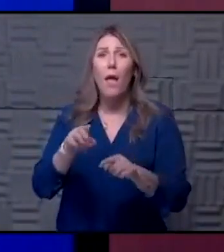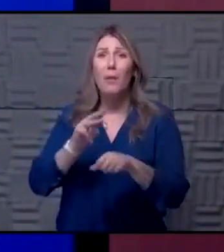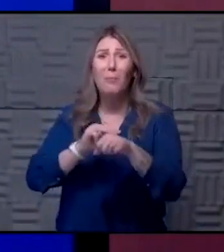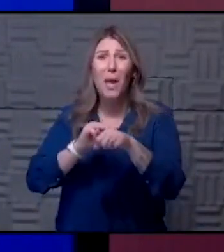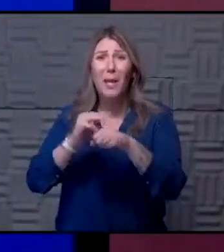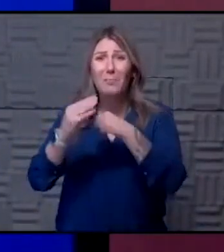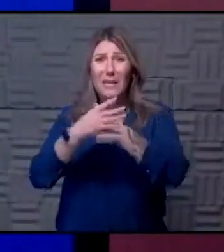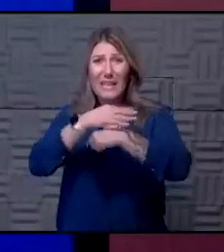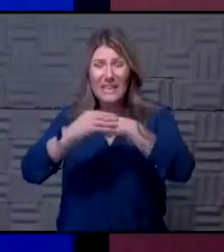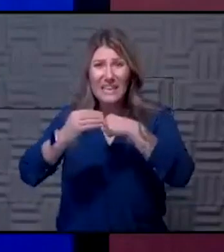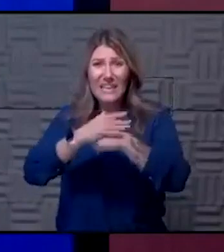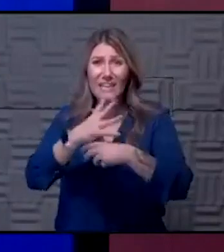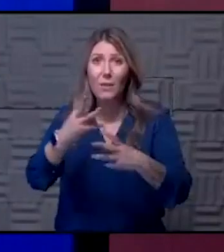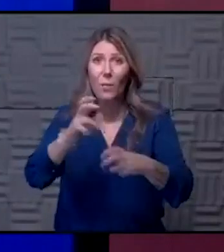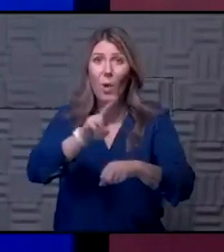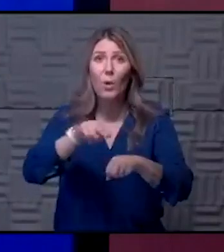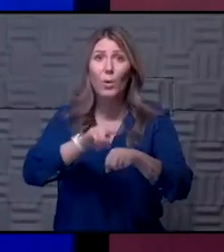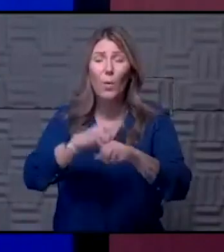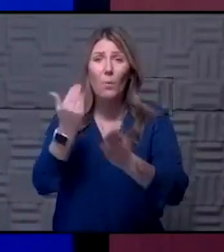be normal. Yeah.